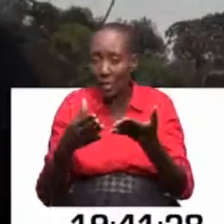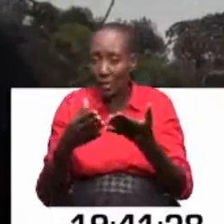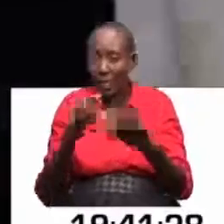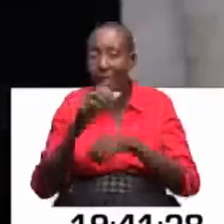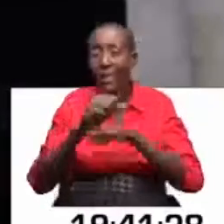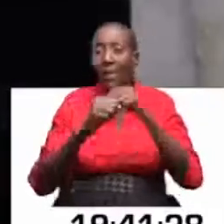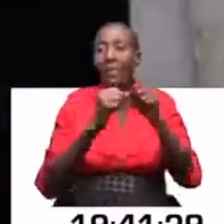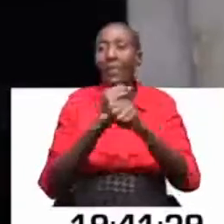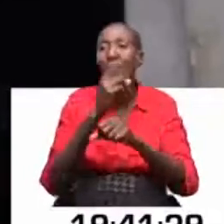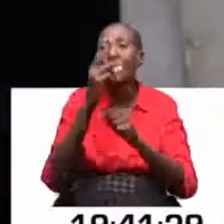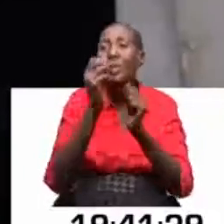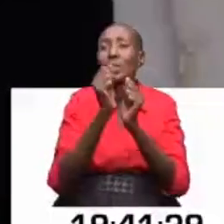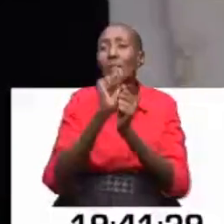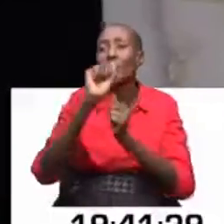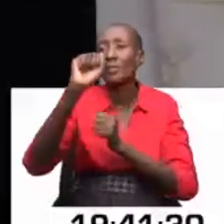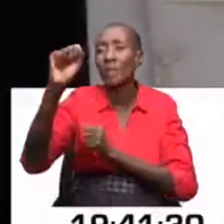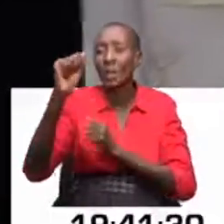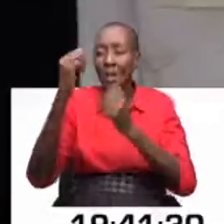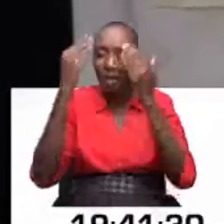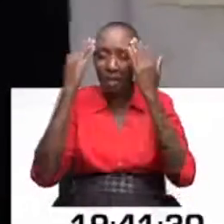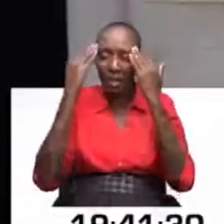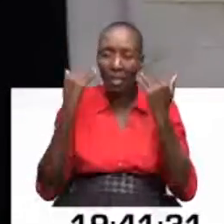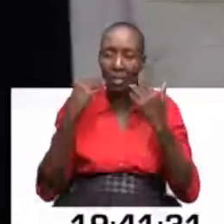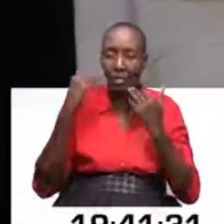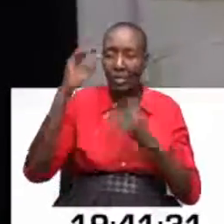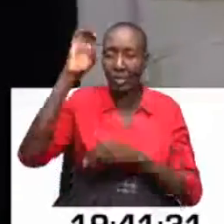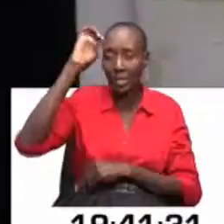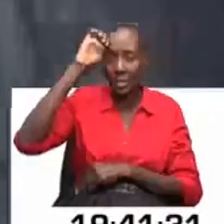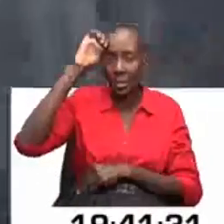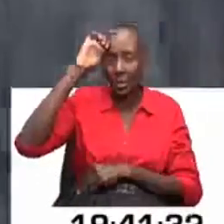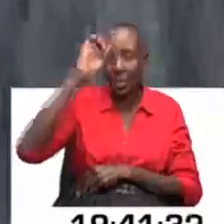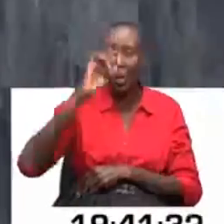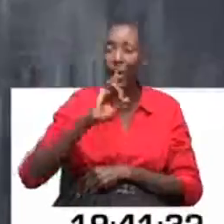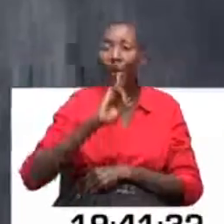wa 201 mahakama mjini eldorth